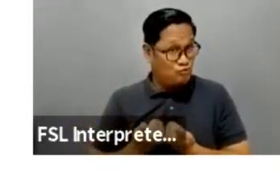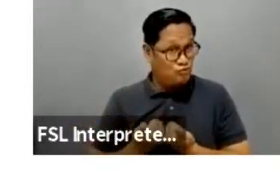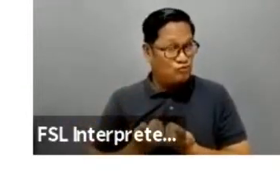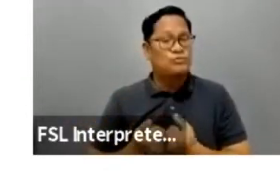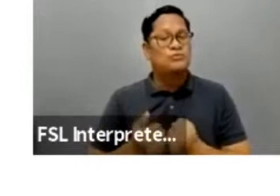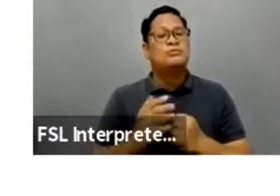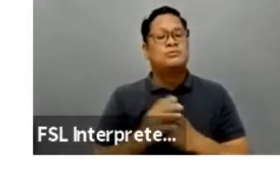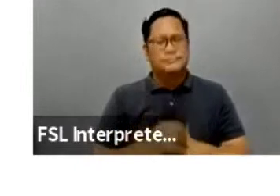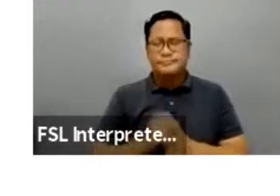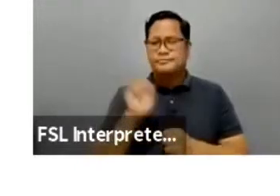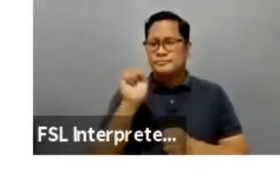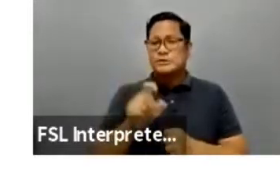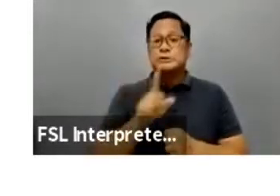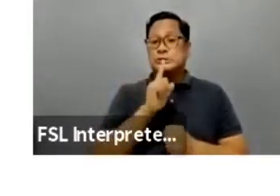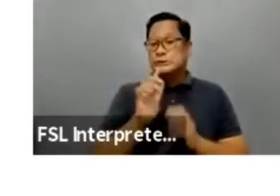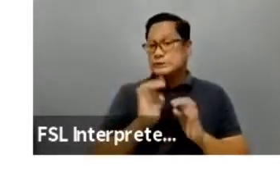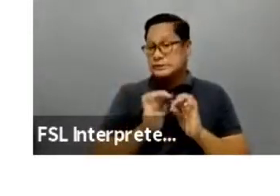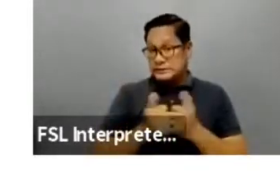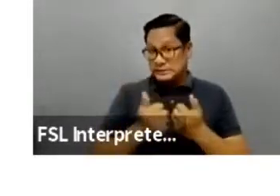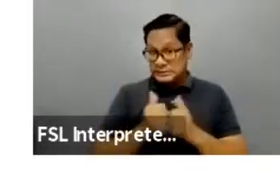So how do you then